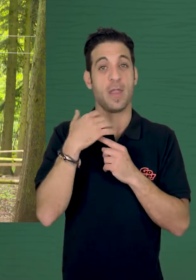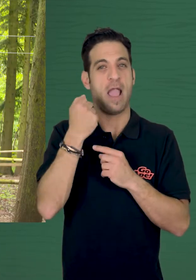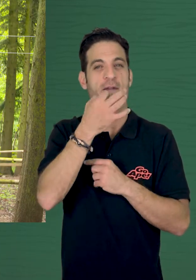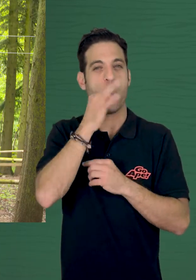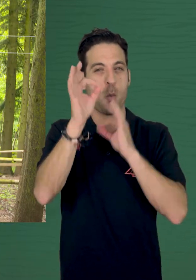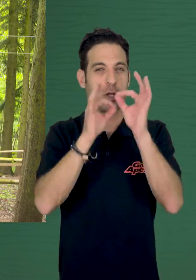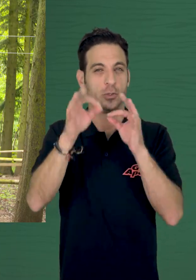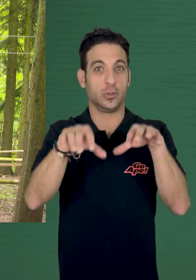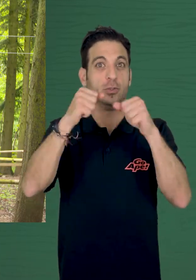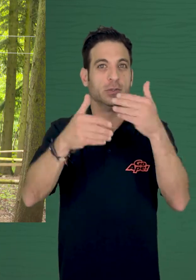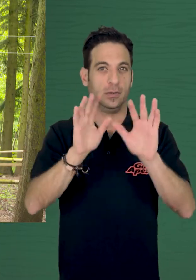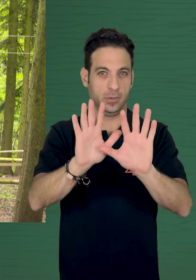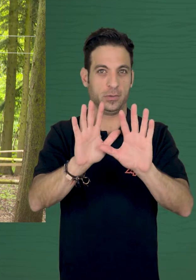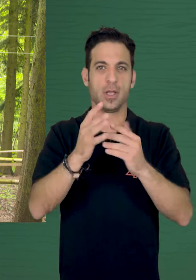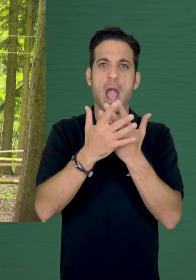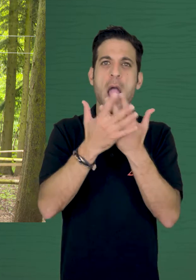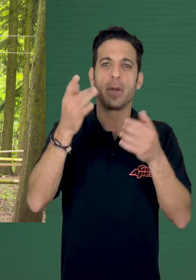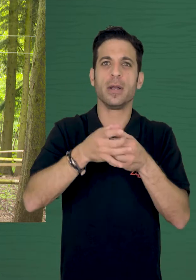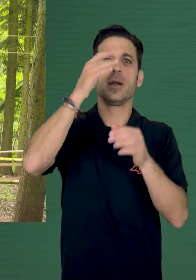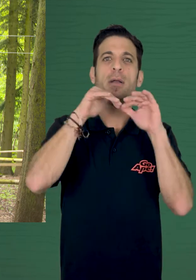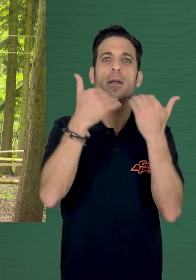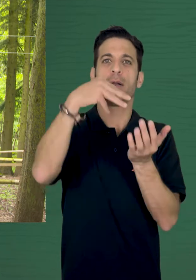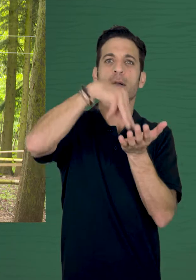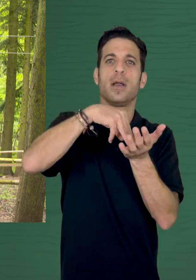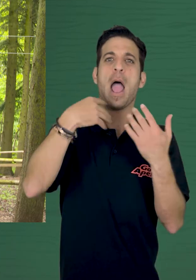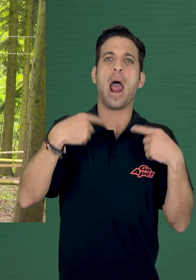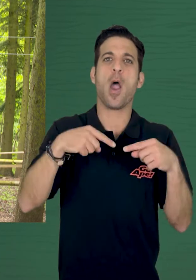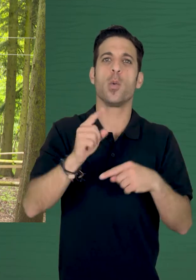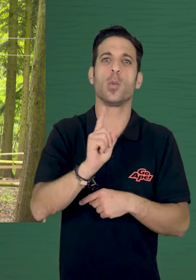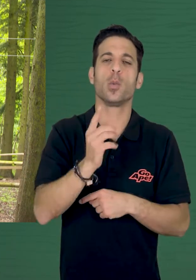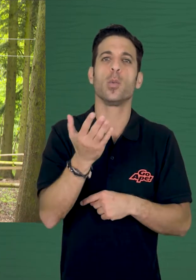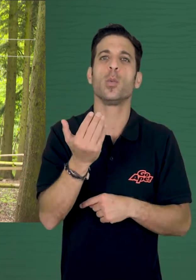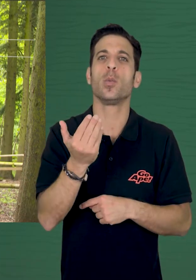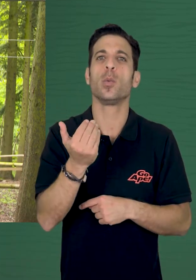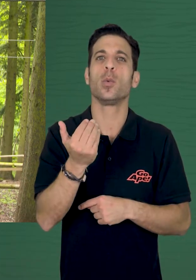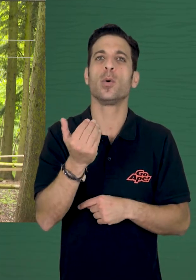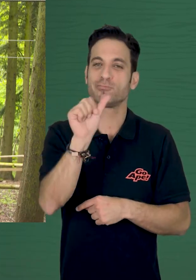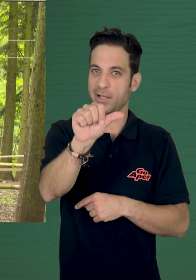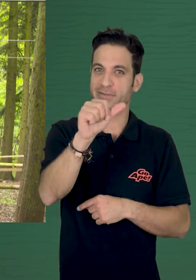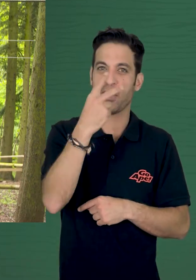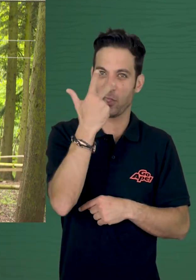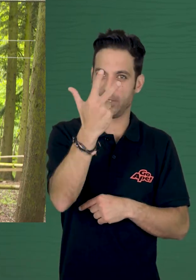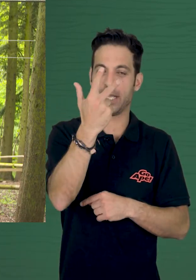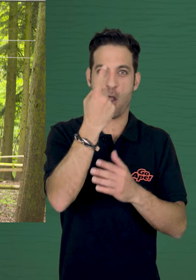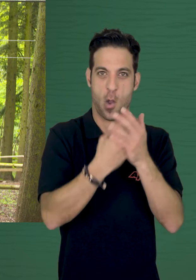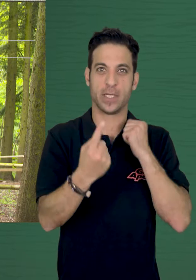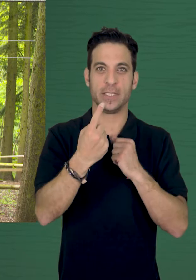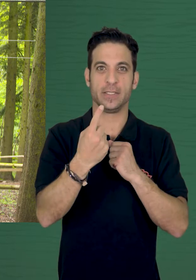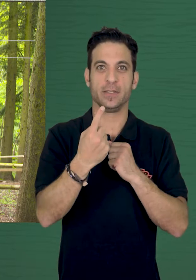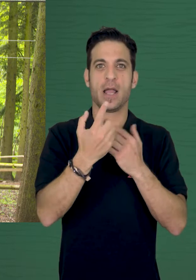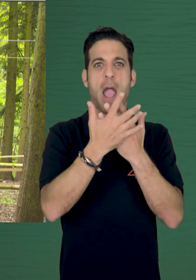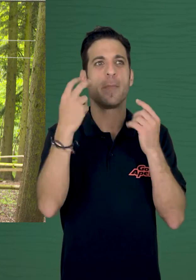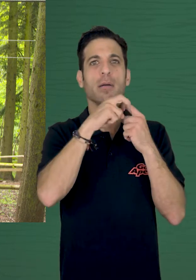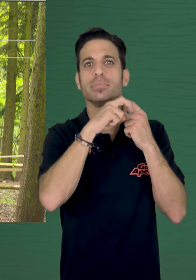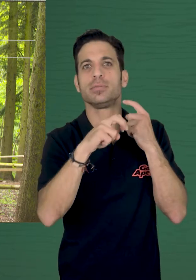few questions before you start. Can you tell me how many people are allowed to stand on a platform? That's right, it's 3. And